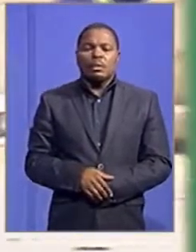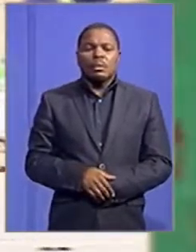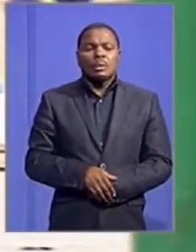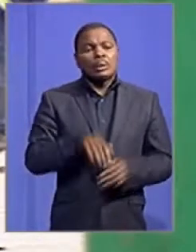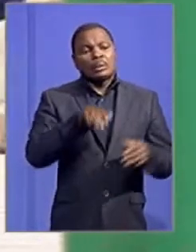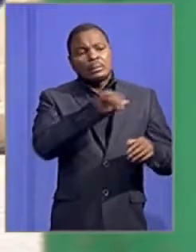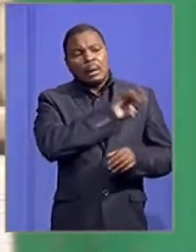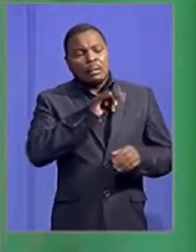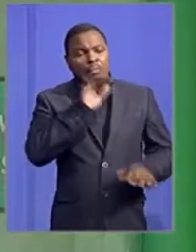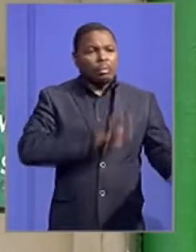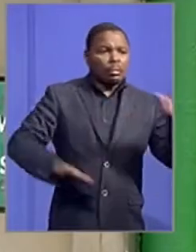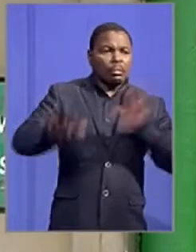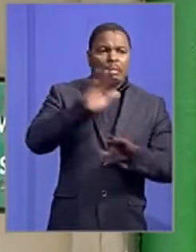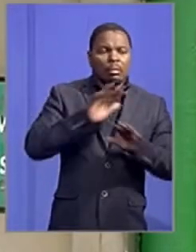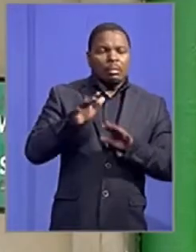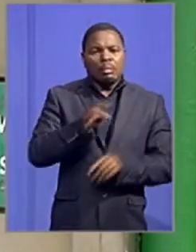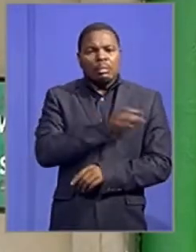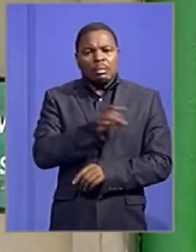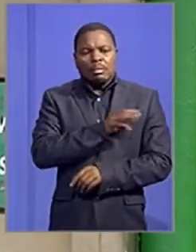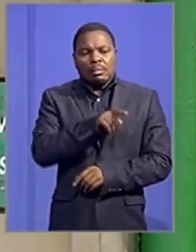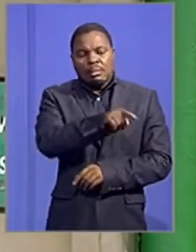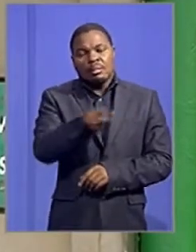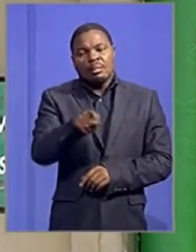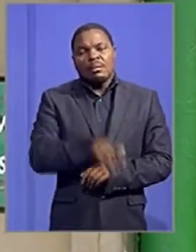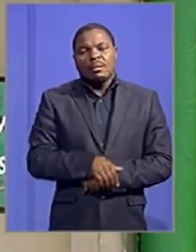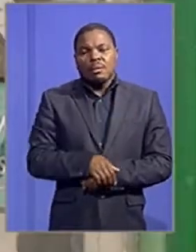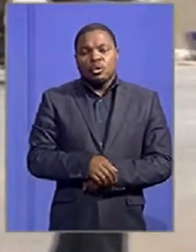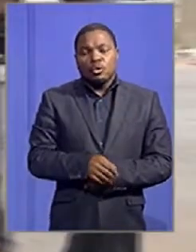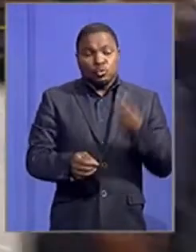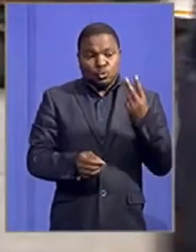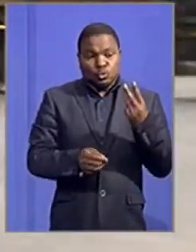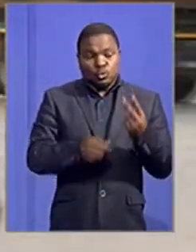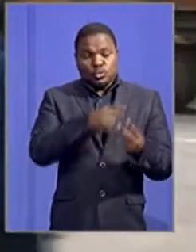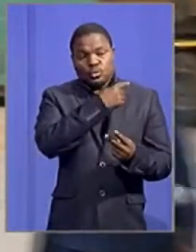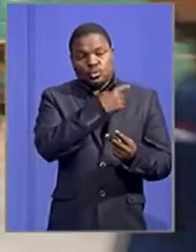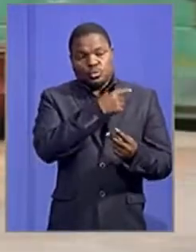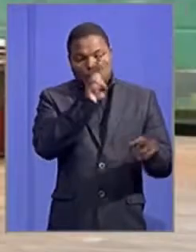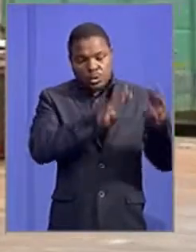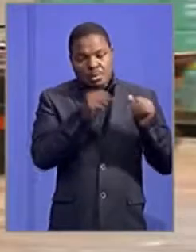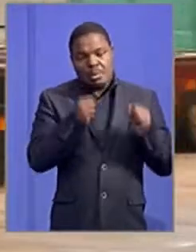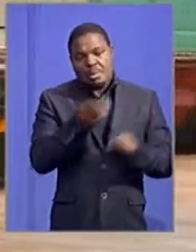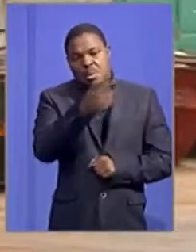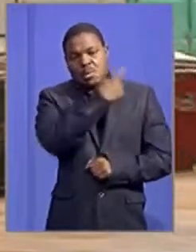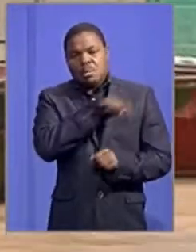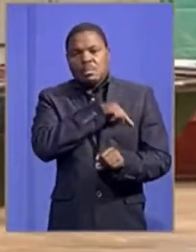tshuile le ho sithabela maikutlo. Bahlanka ba babedi ba tshireletso ba sentse ba le sepetlele.